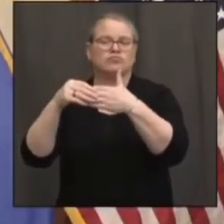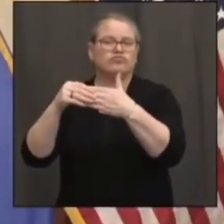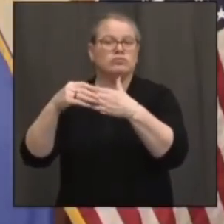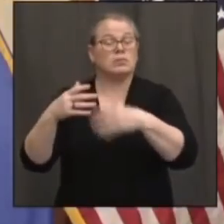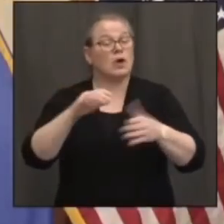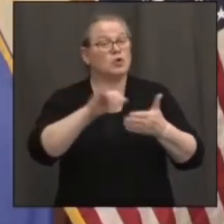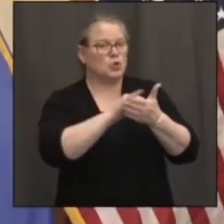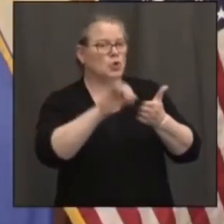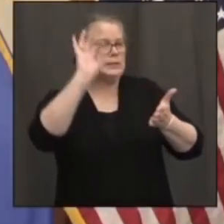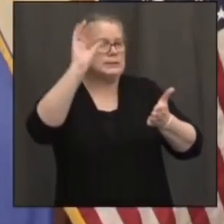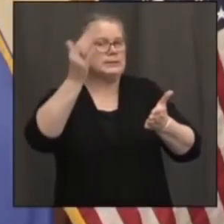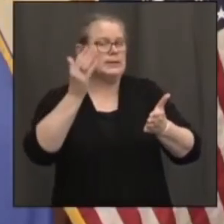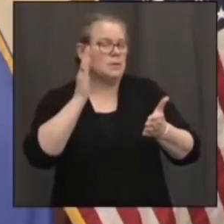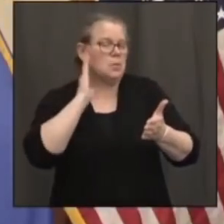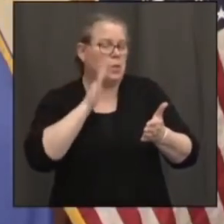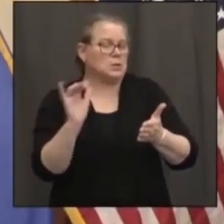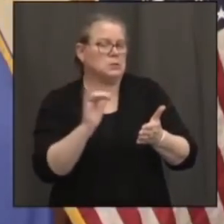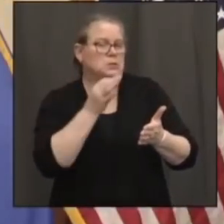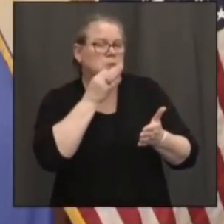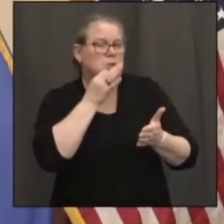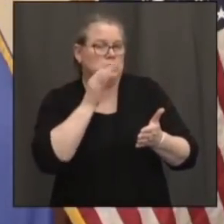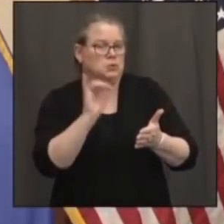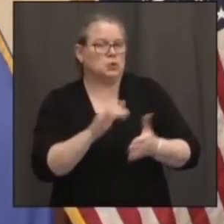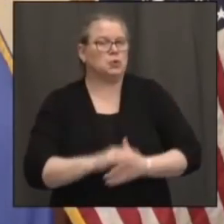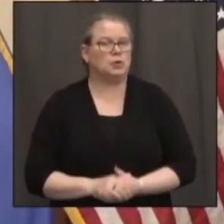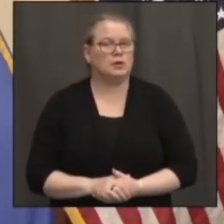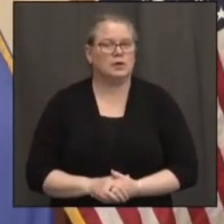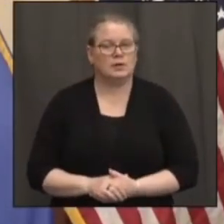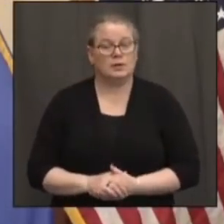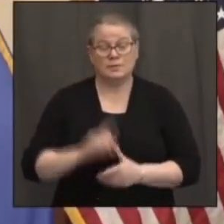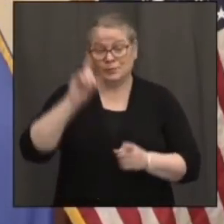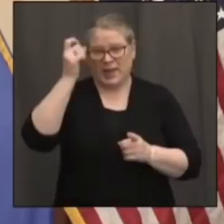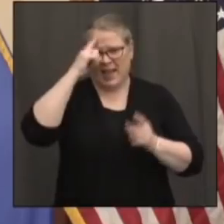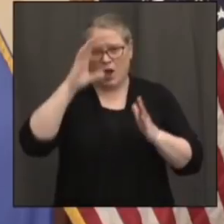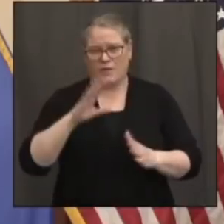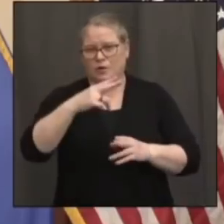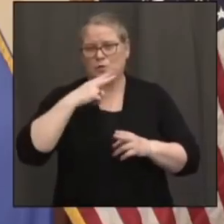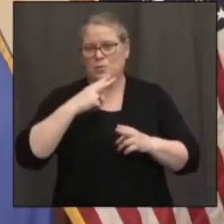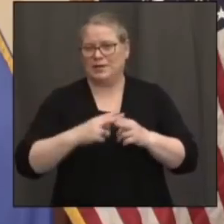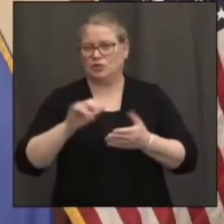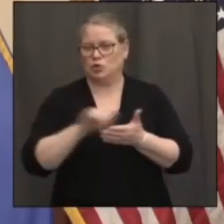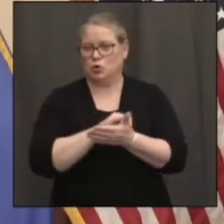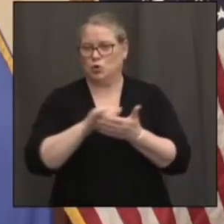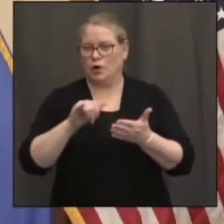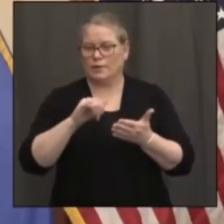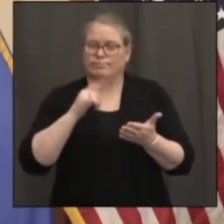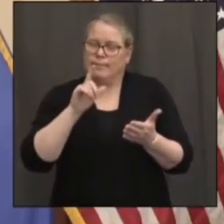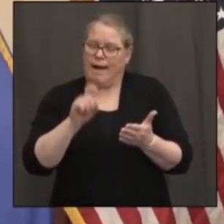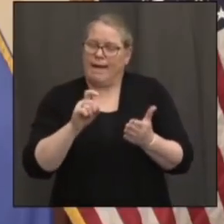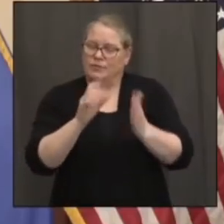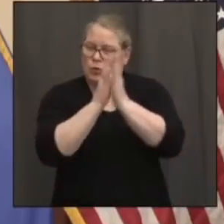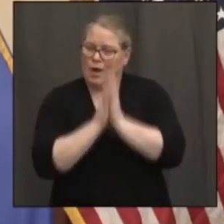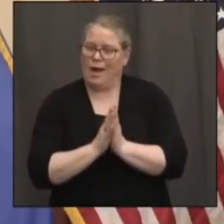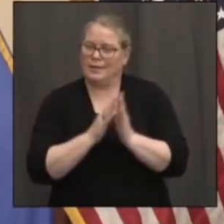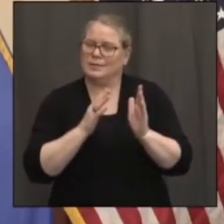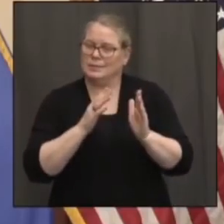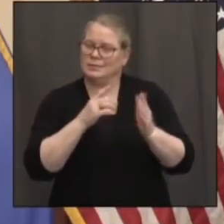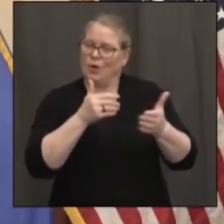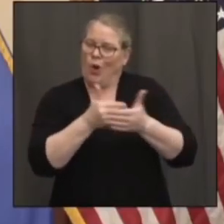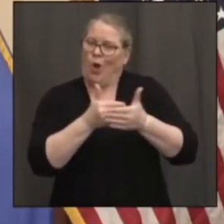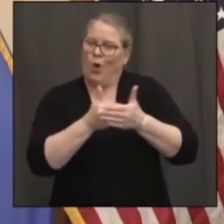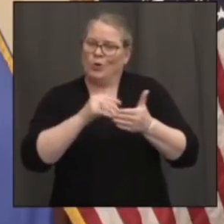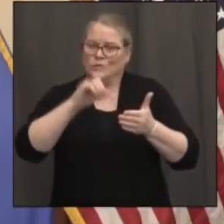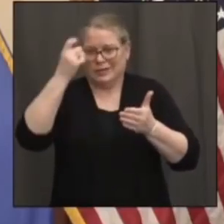And Governor, speaking of New York, I got to ask you this just because I know you're close with Governor Cuomo. You know there are growing calls for him